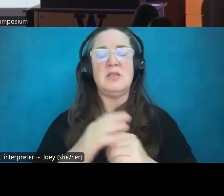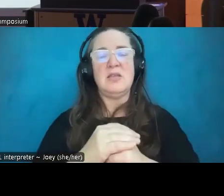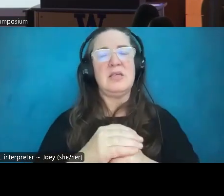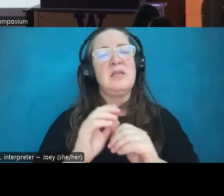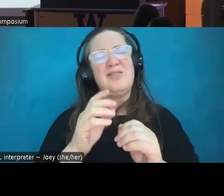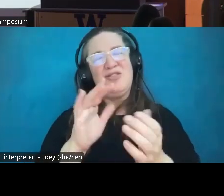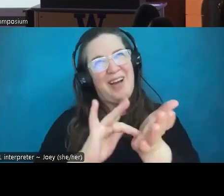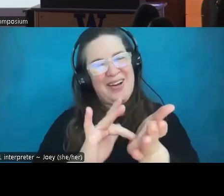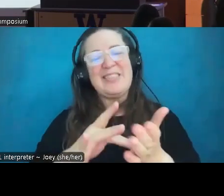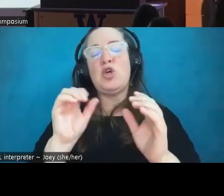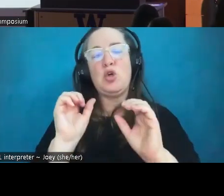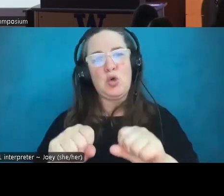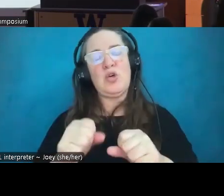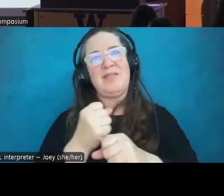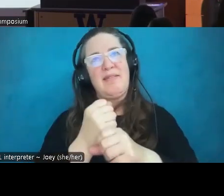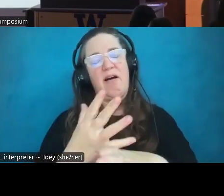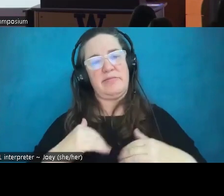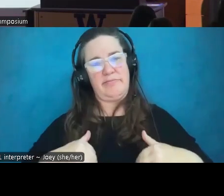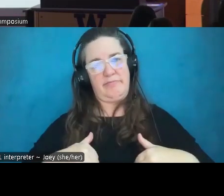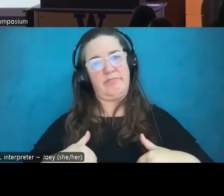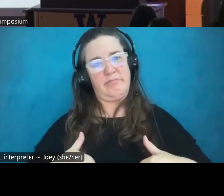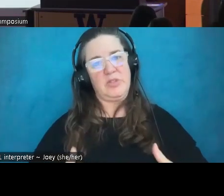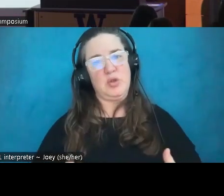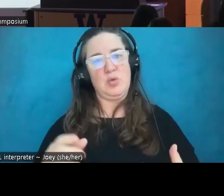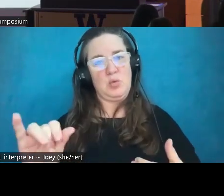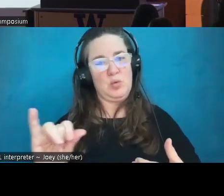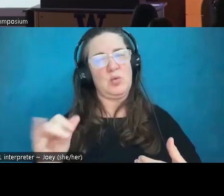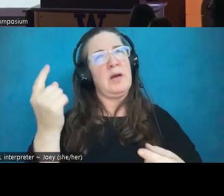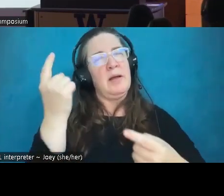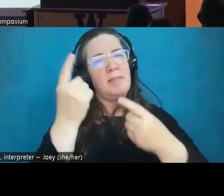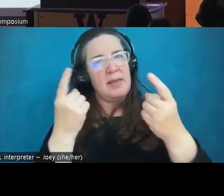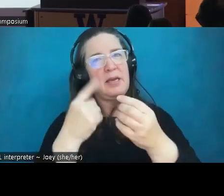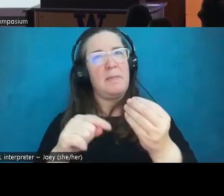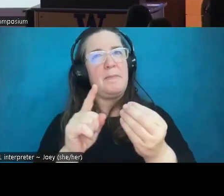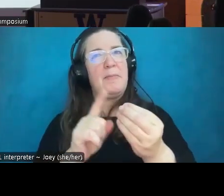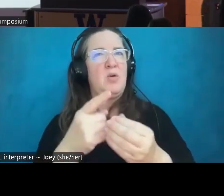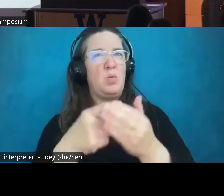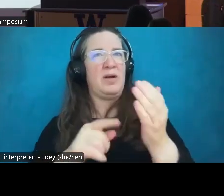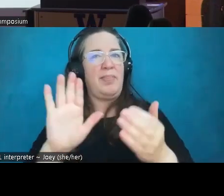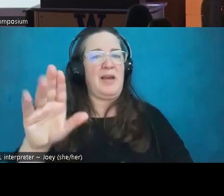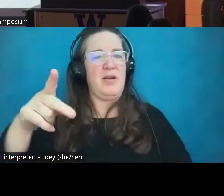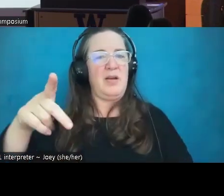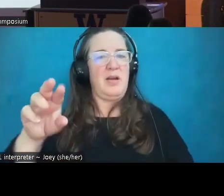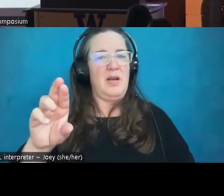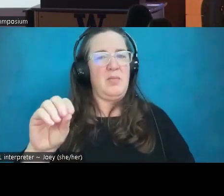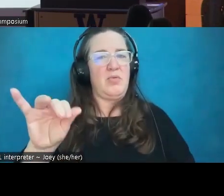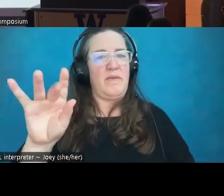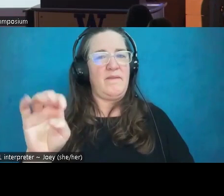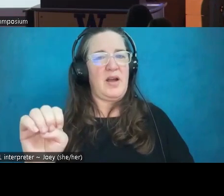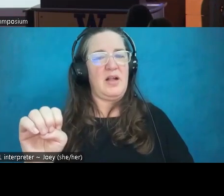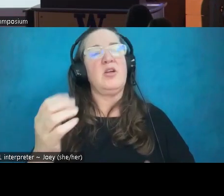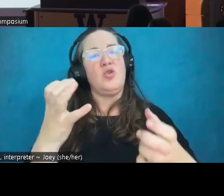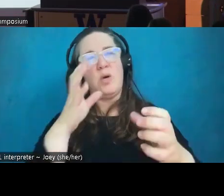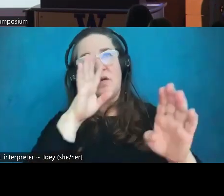be aware of the side effect profile. Bupropion is not fatiguing, and so that makes that kind of a useful agent where you